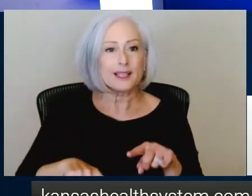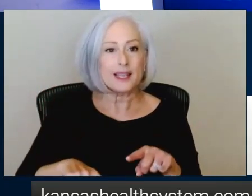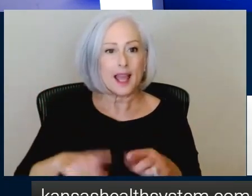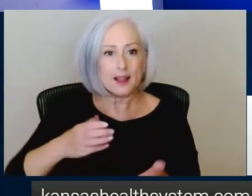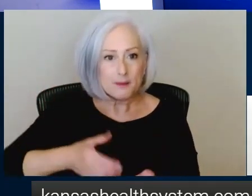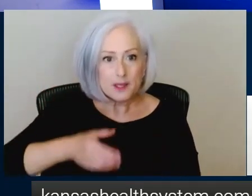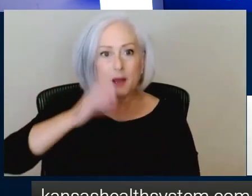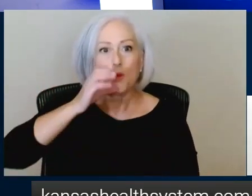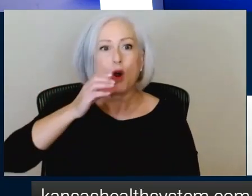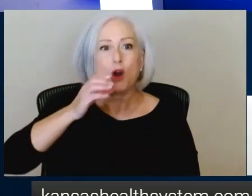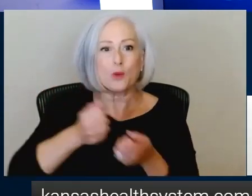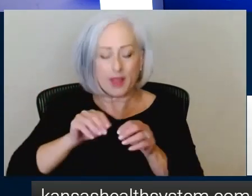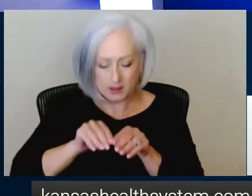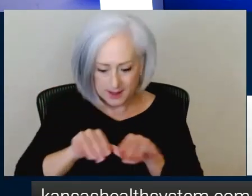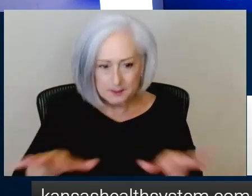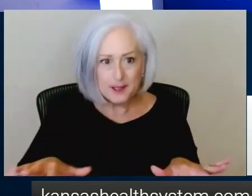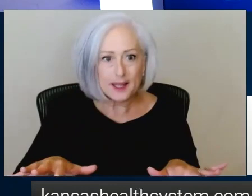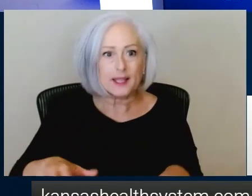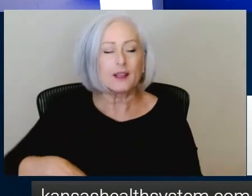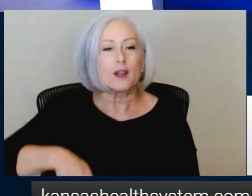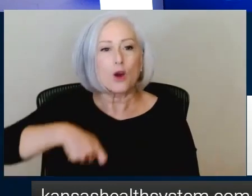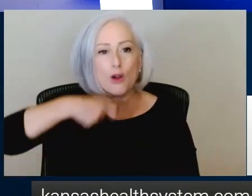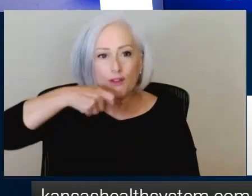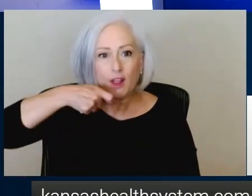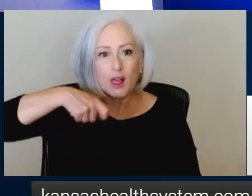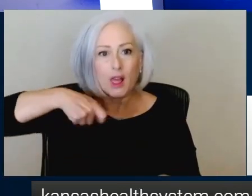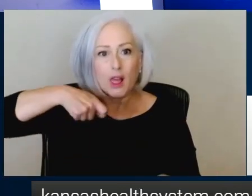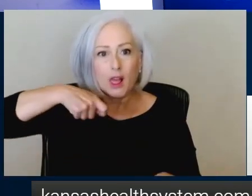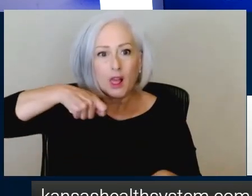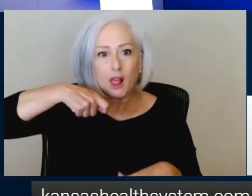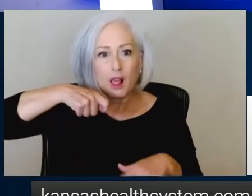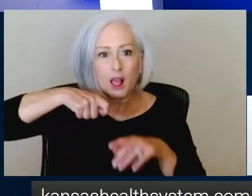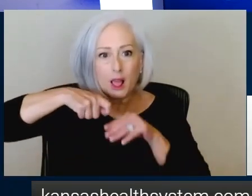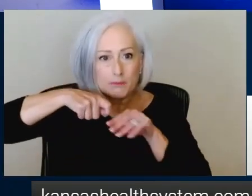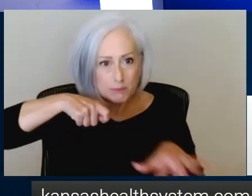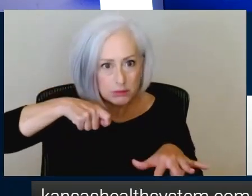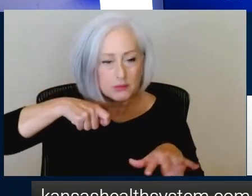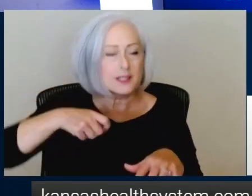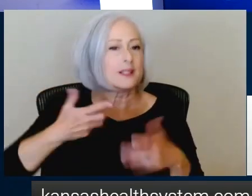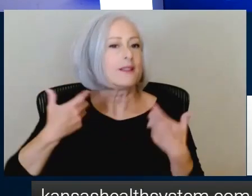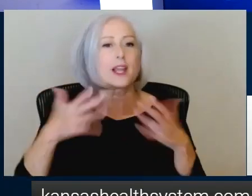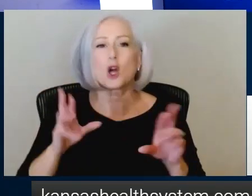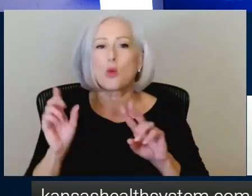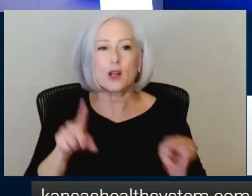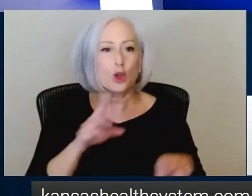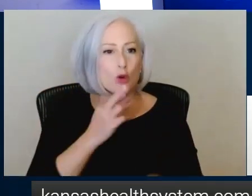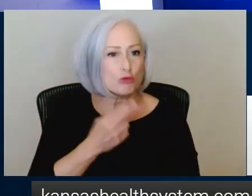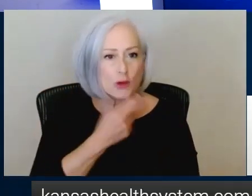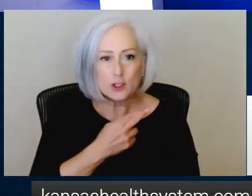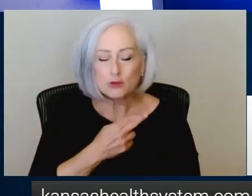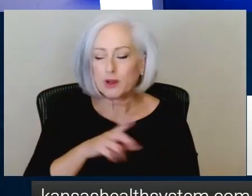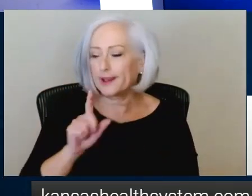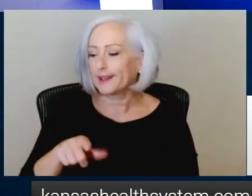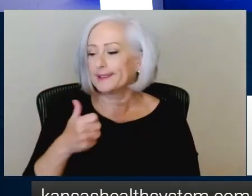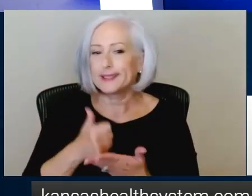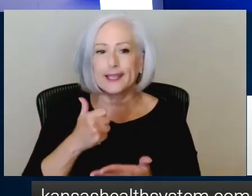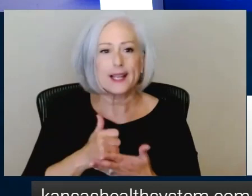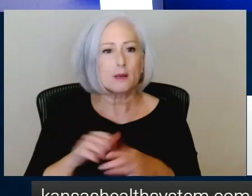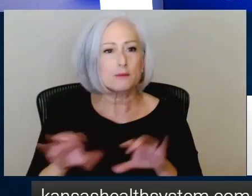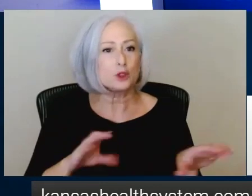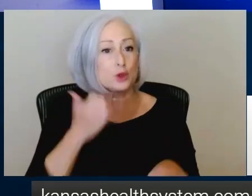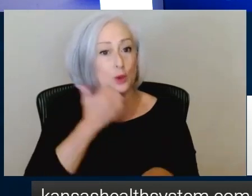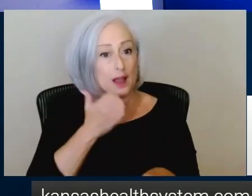without spilling it, or the food comes off of their fork, they don't want to go out to a restaurant, they need help just getting some of the daily tasks done, they can't